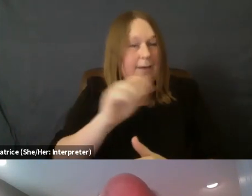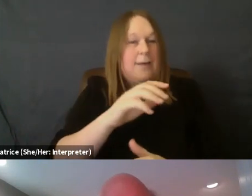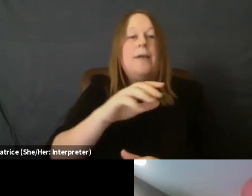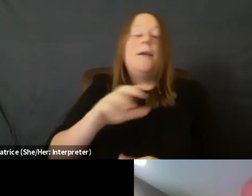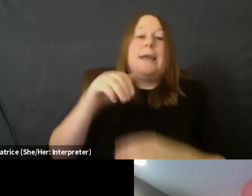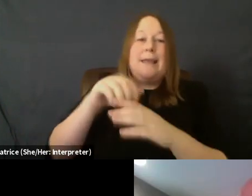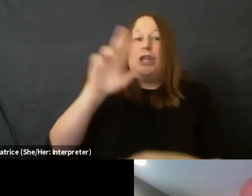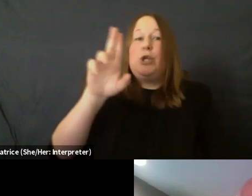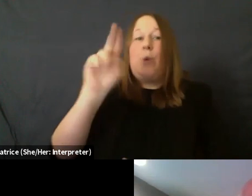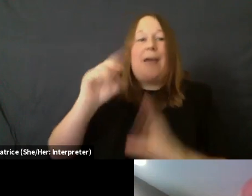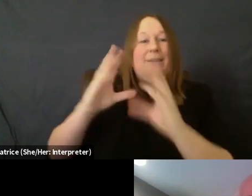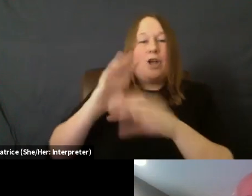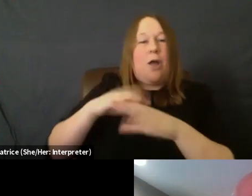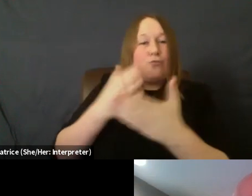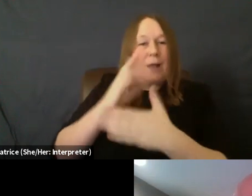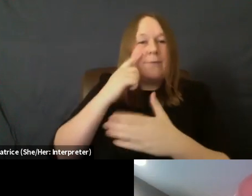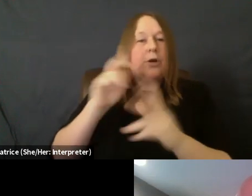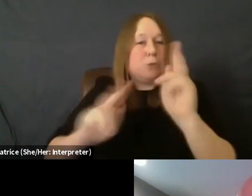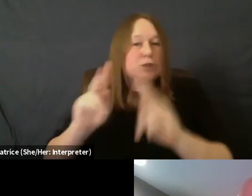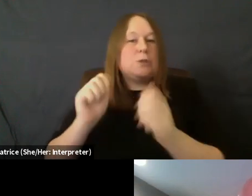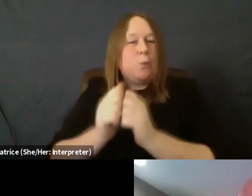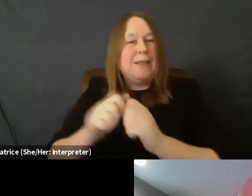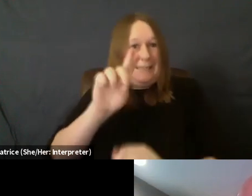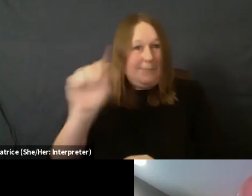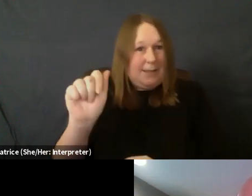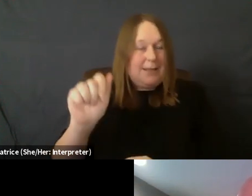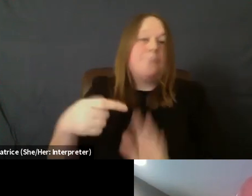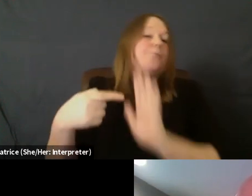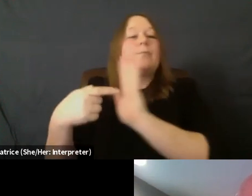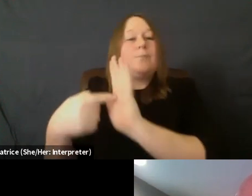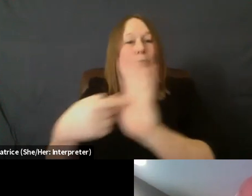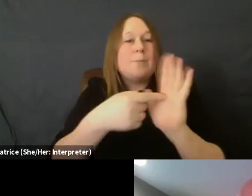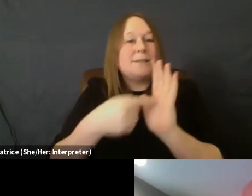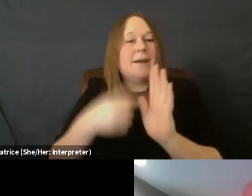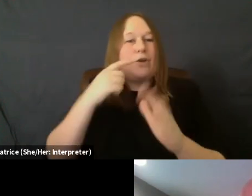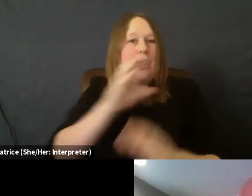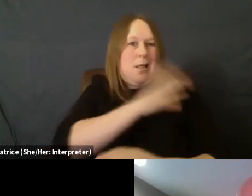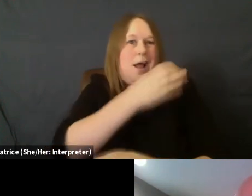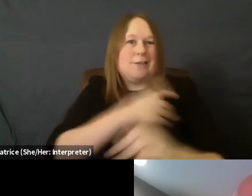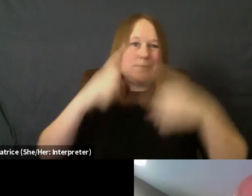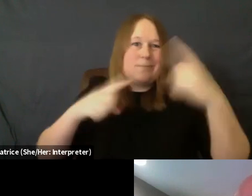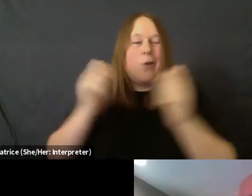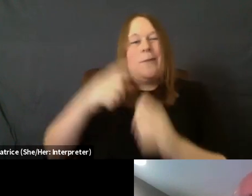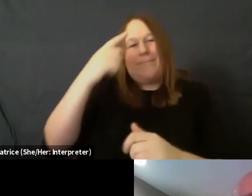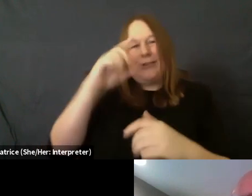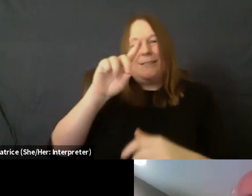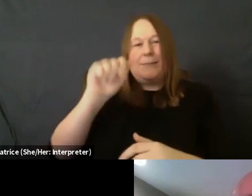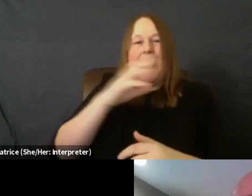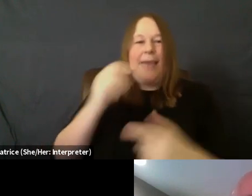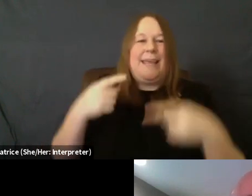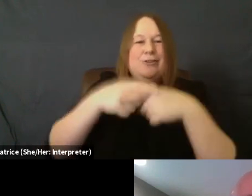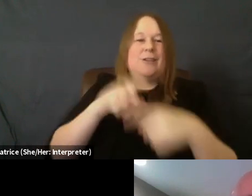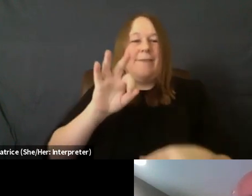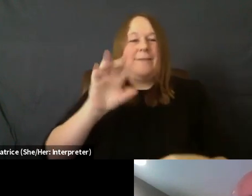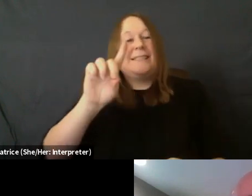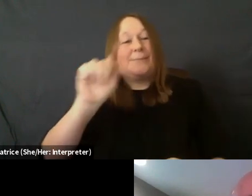UN Convention on the Rights of Persons with Disabilities, representation of clients with mental disabilities, and the intersection of